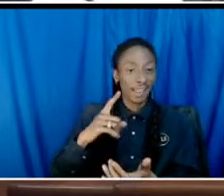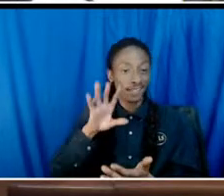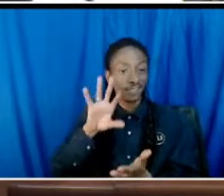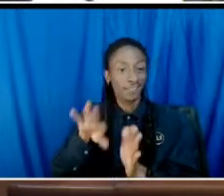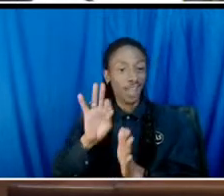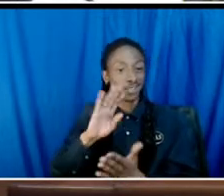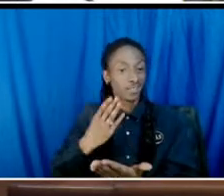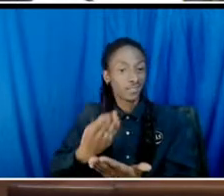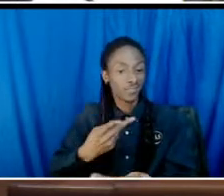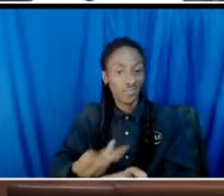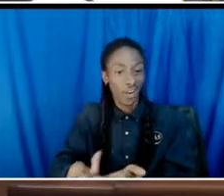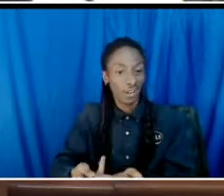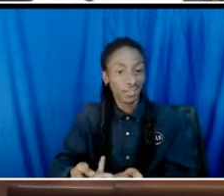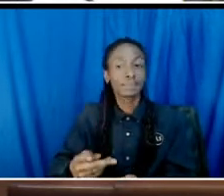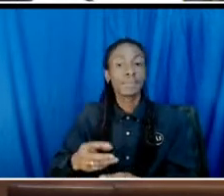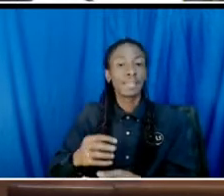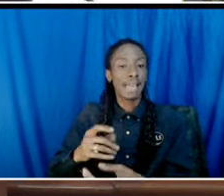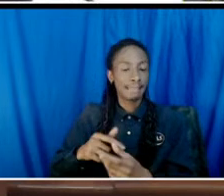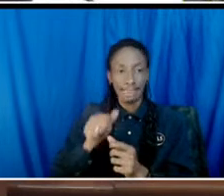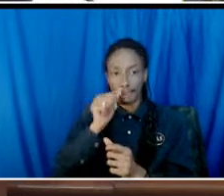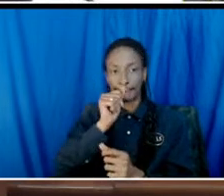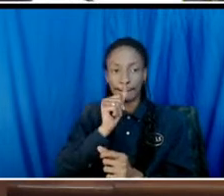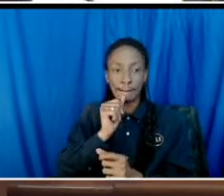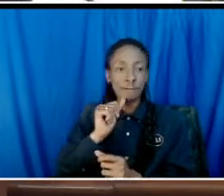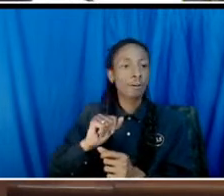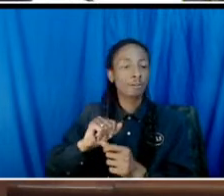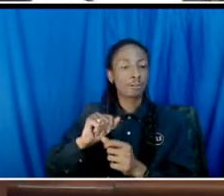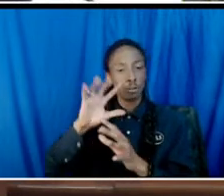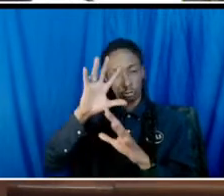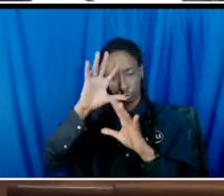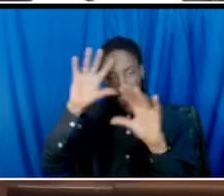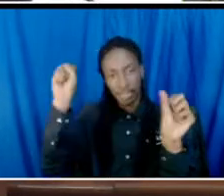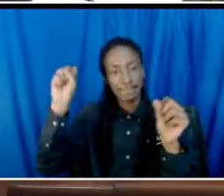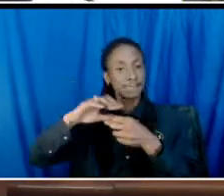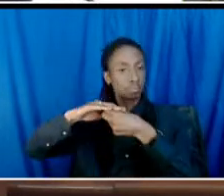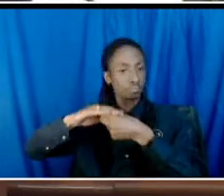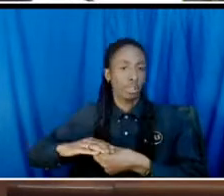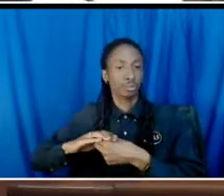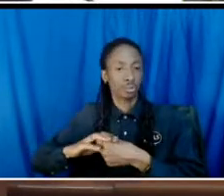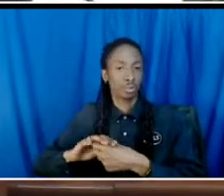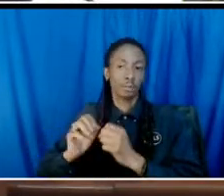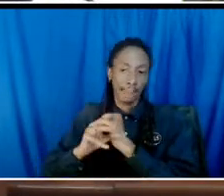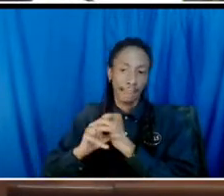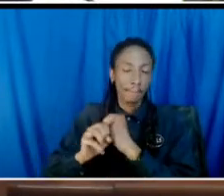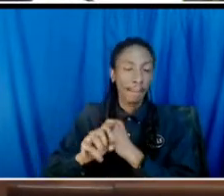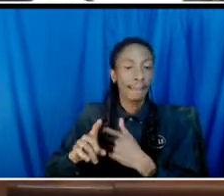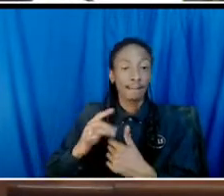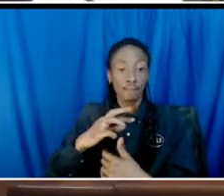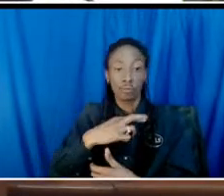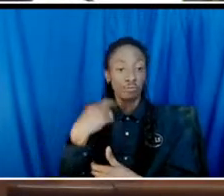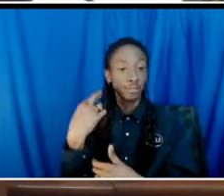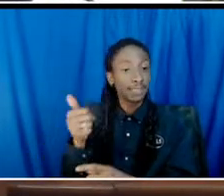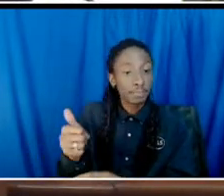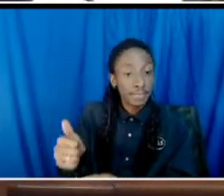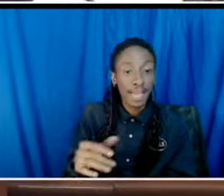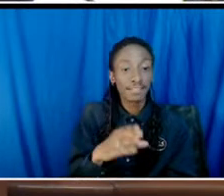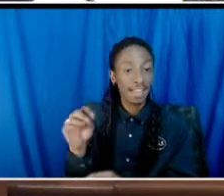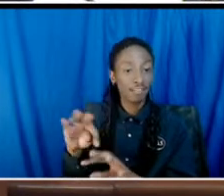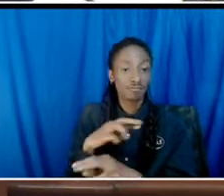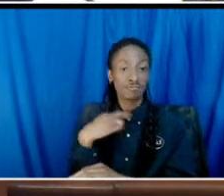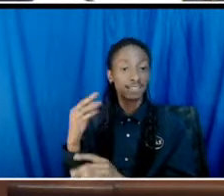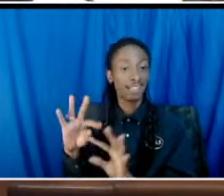endured Trump's pressure campaign at great risk to themselves and their loved ones. And of